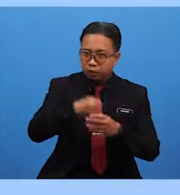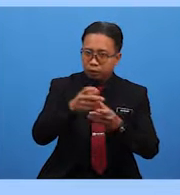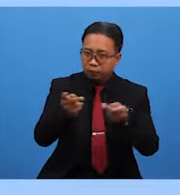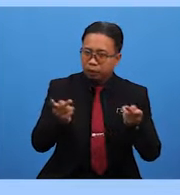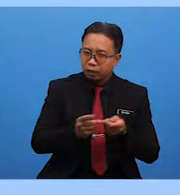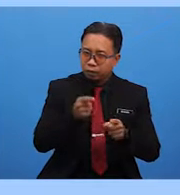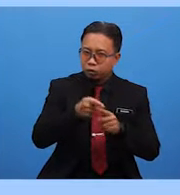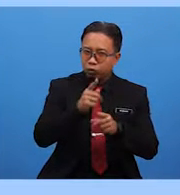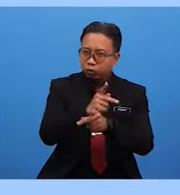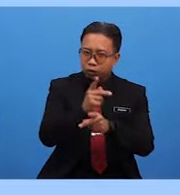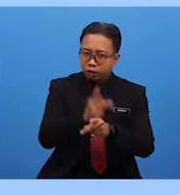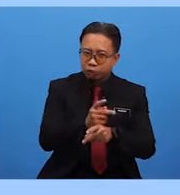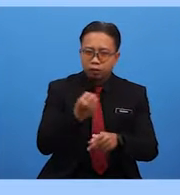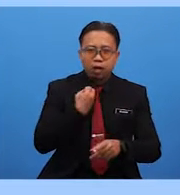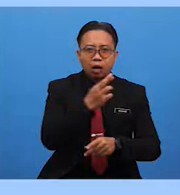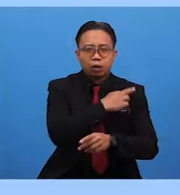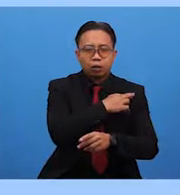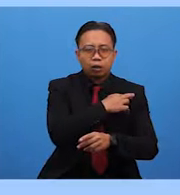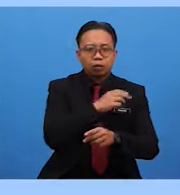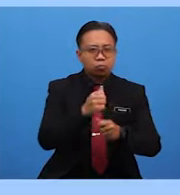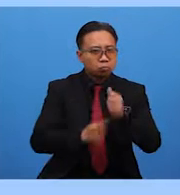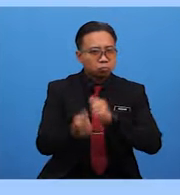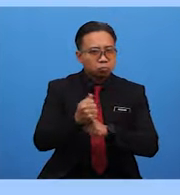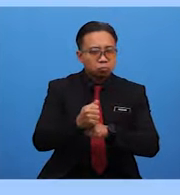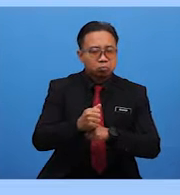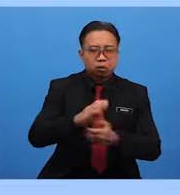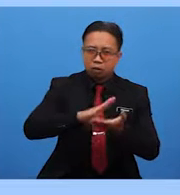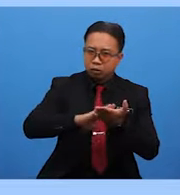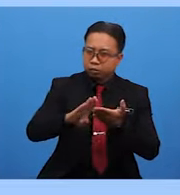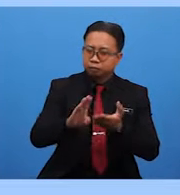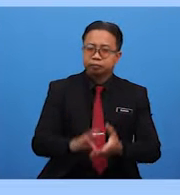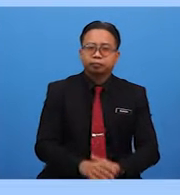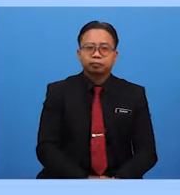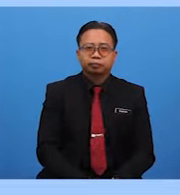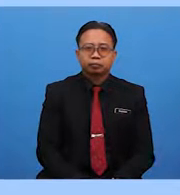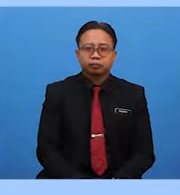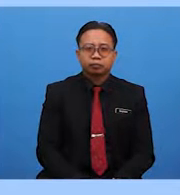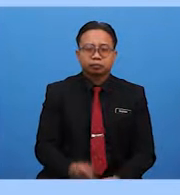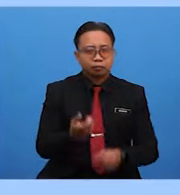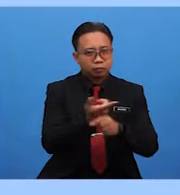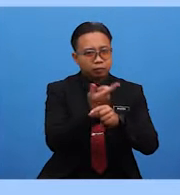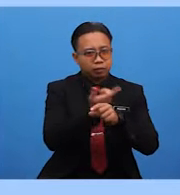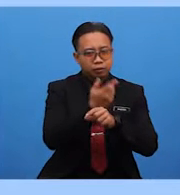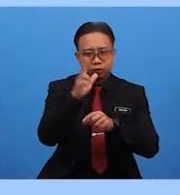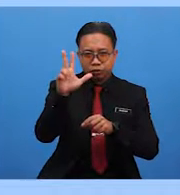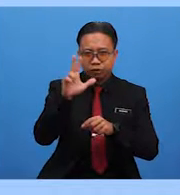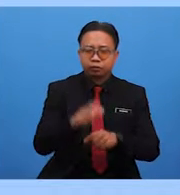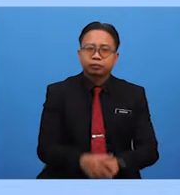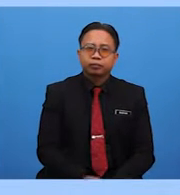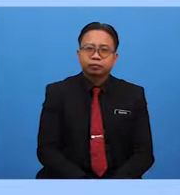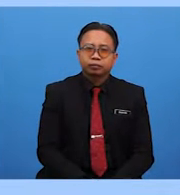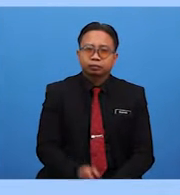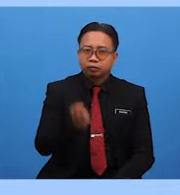clean. Okay, we have one more practice to do. Practice 3.